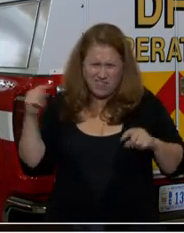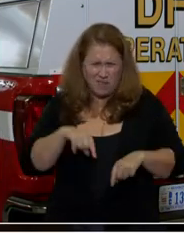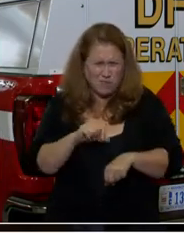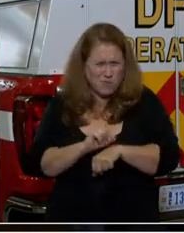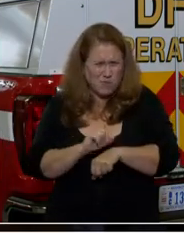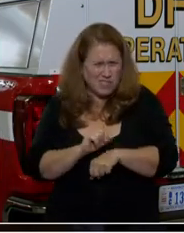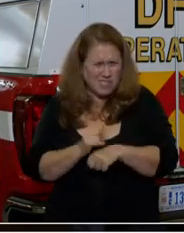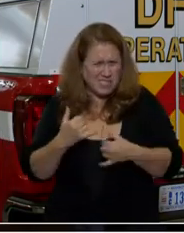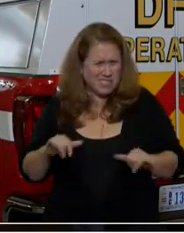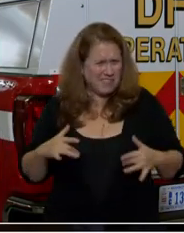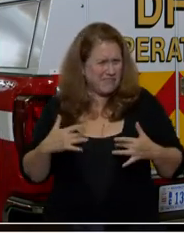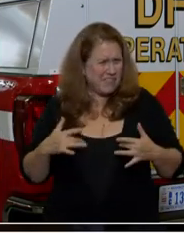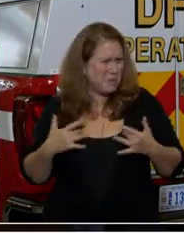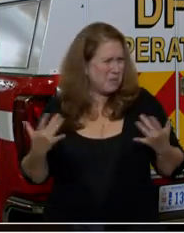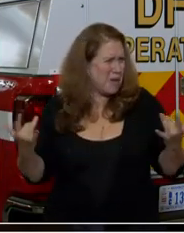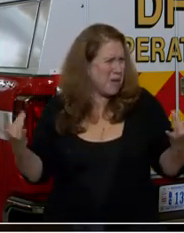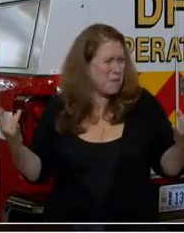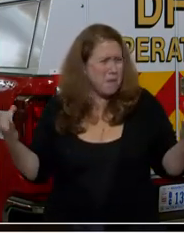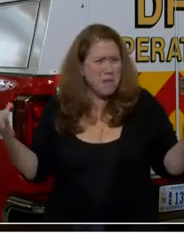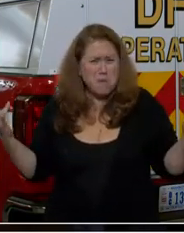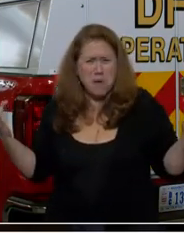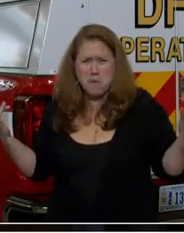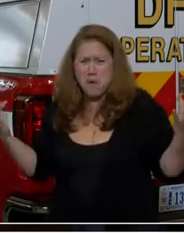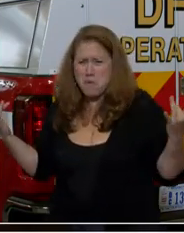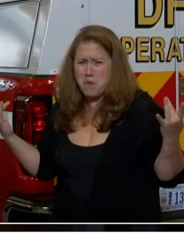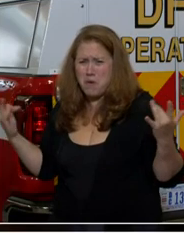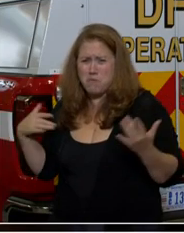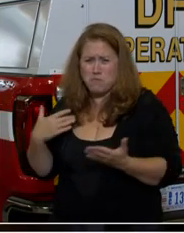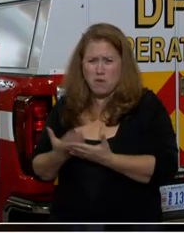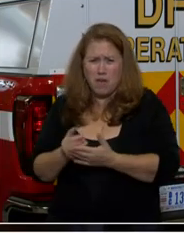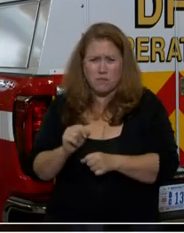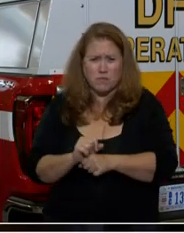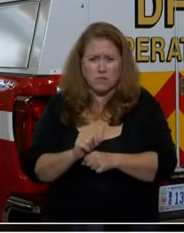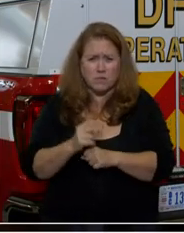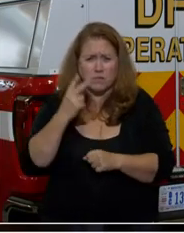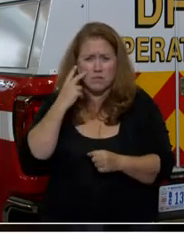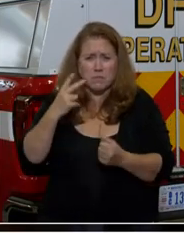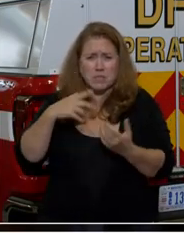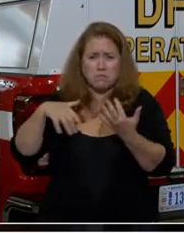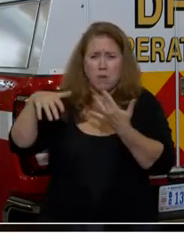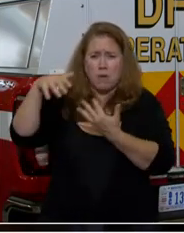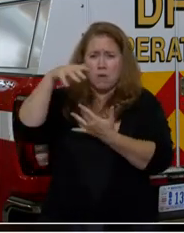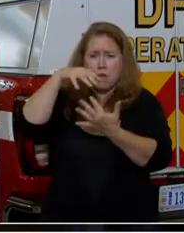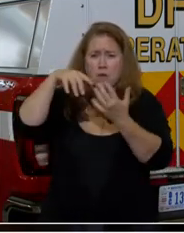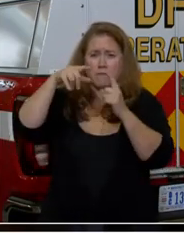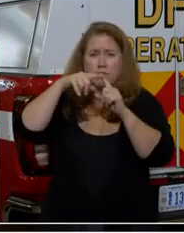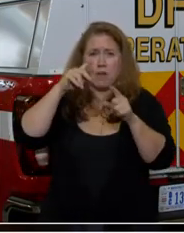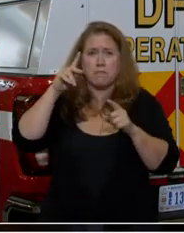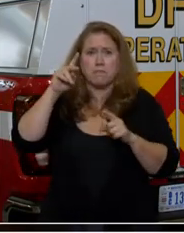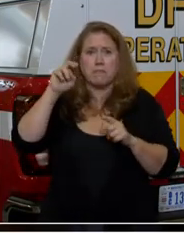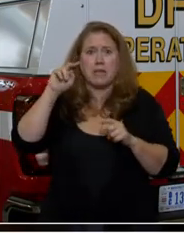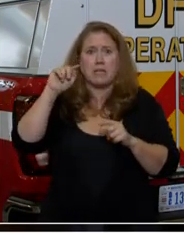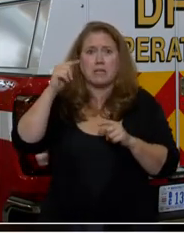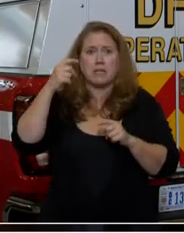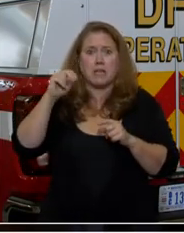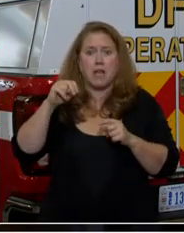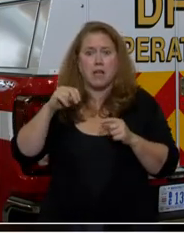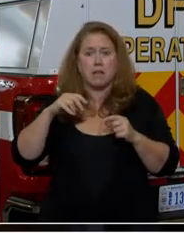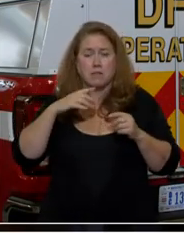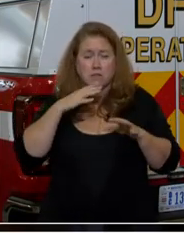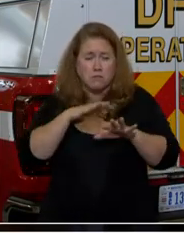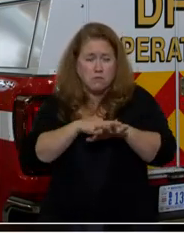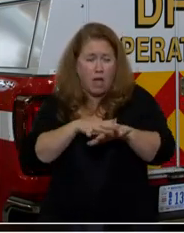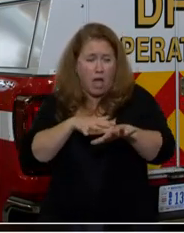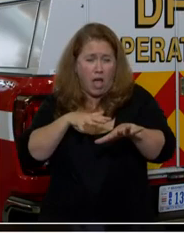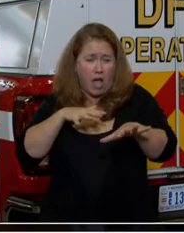Coming to work and seeing the Pentagon and the smoke from the Pentagon coming up and the traffic jams leaving the city, but nobody